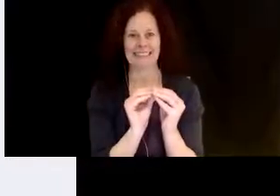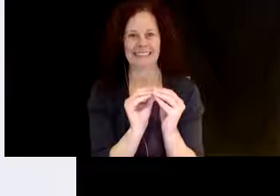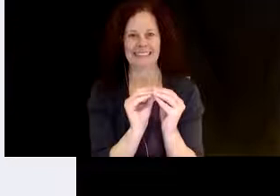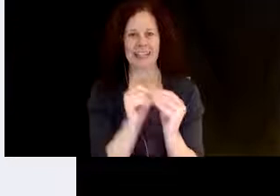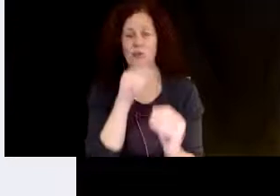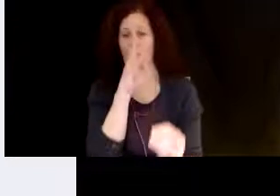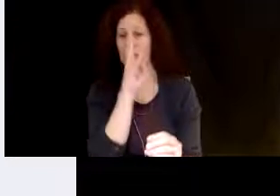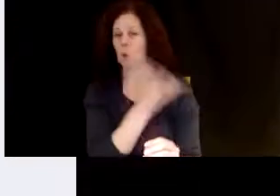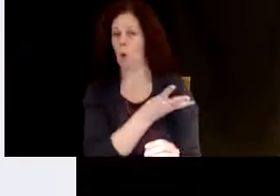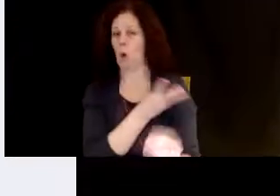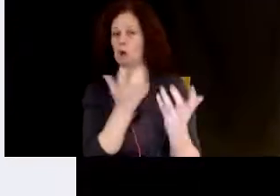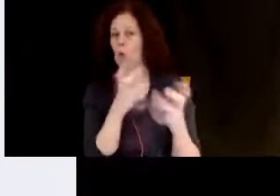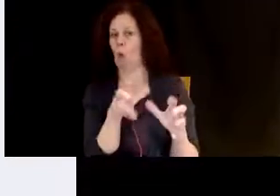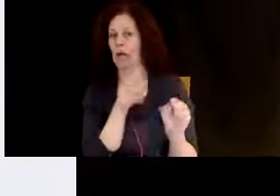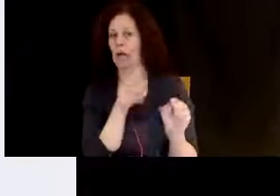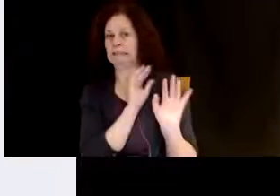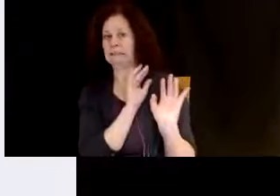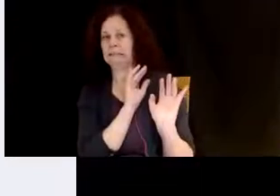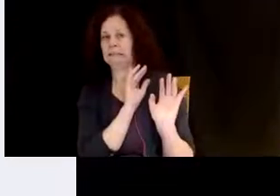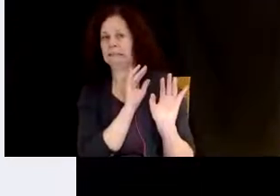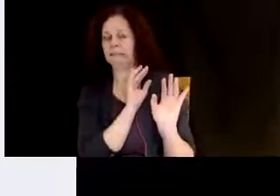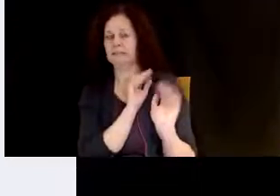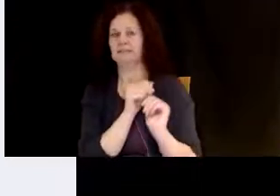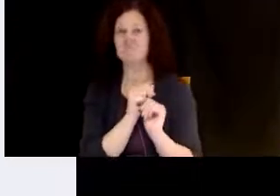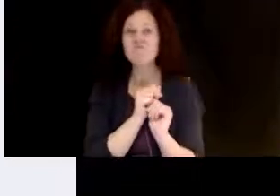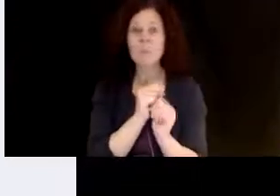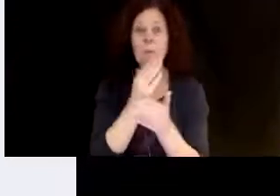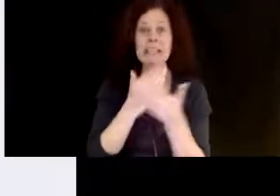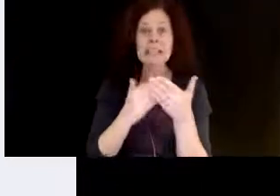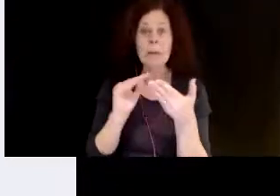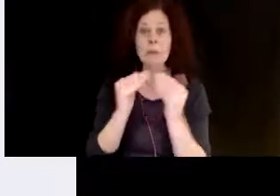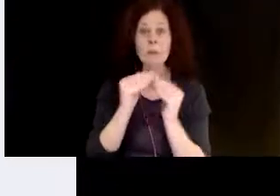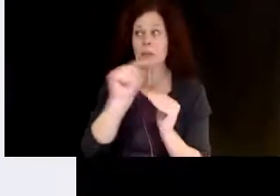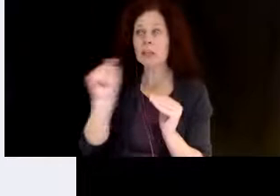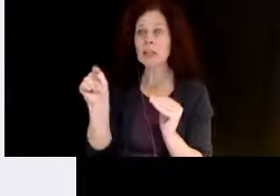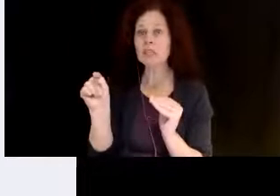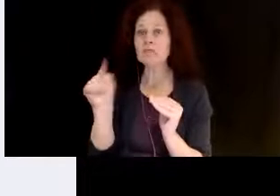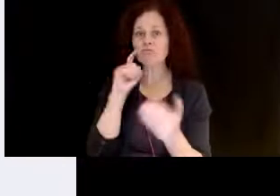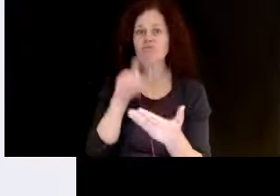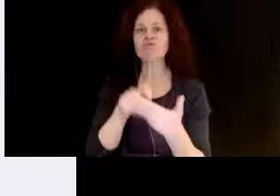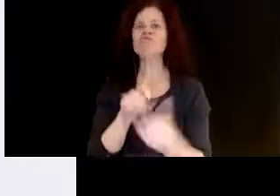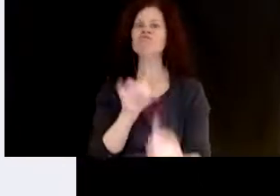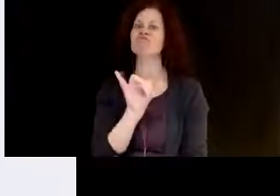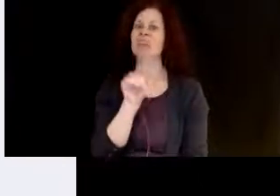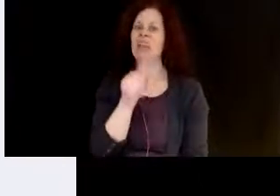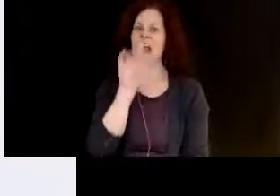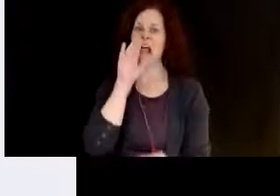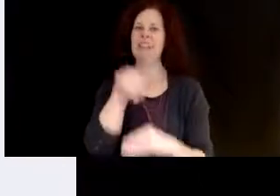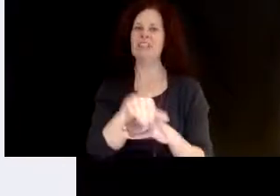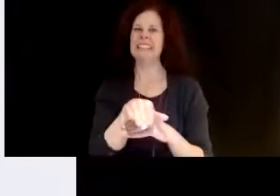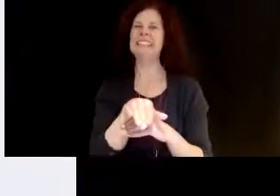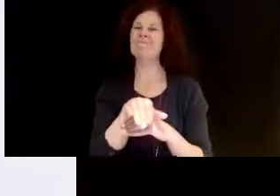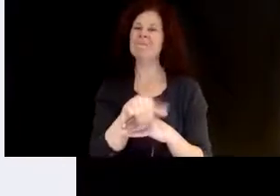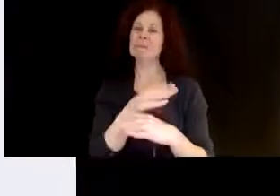talking about the elephant and are taking on the enormous challenge that the elephant represents. We'll share some valuable